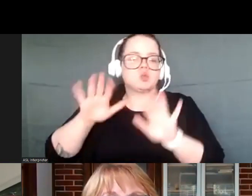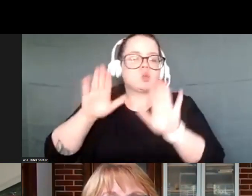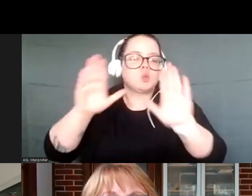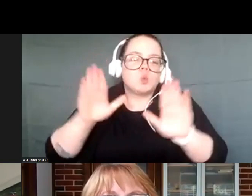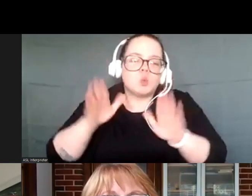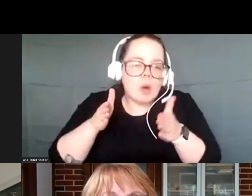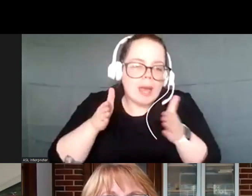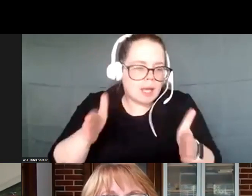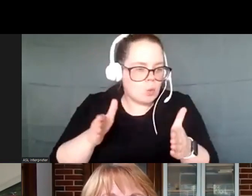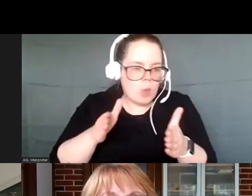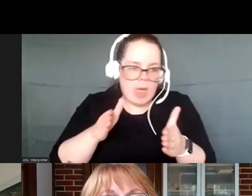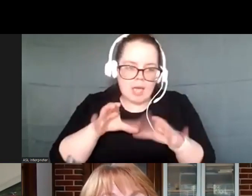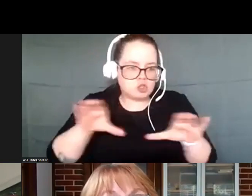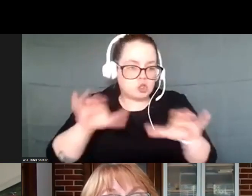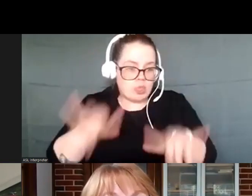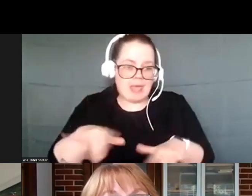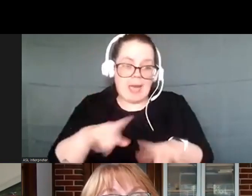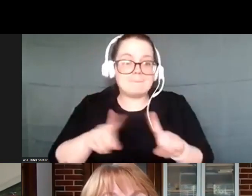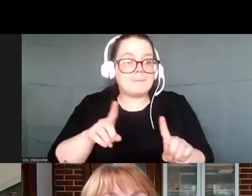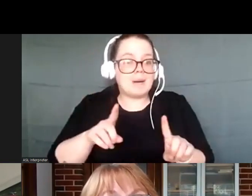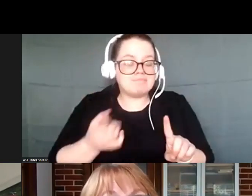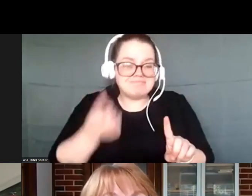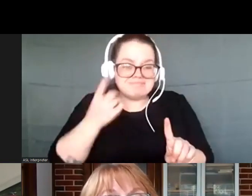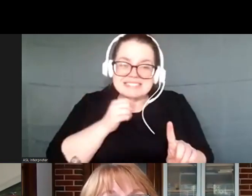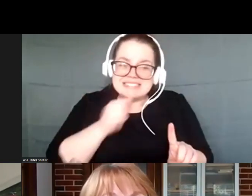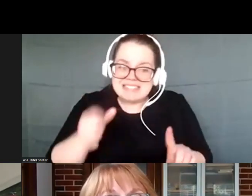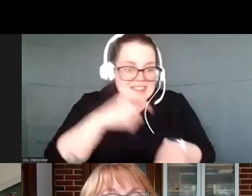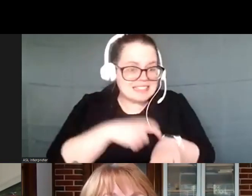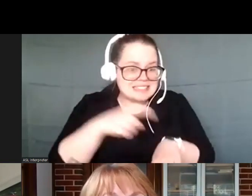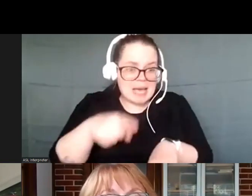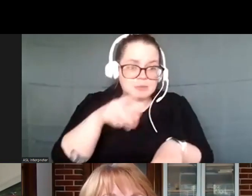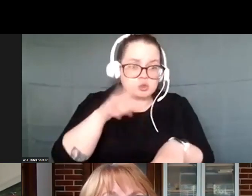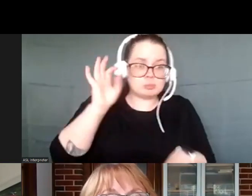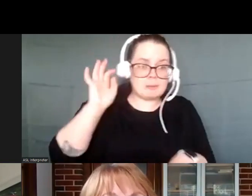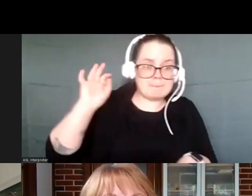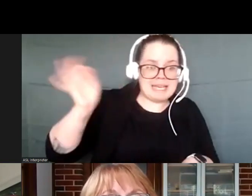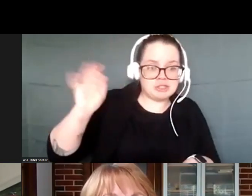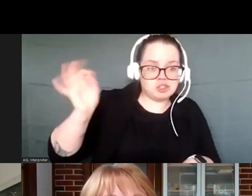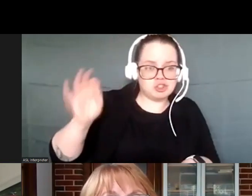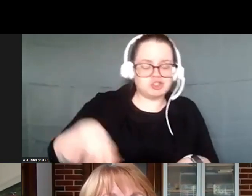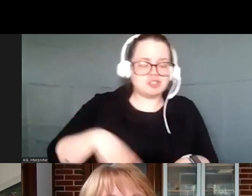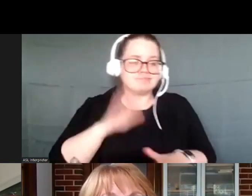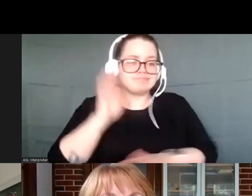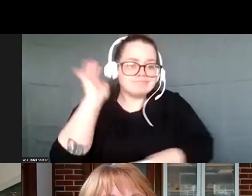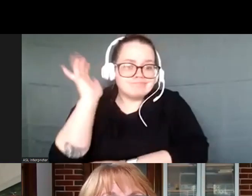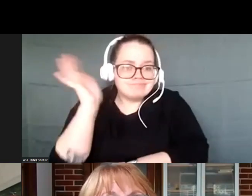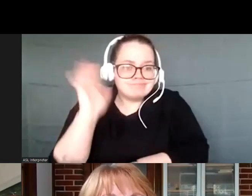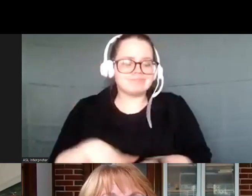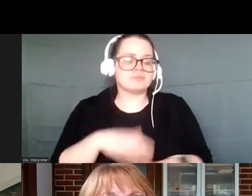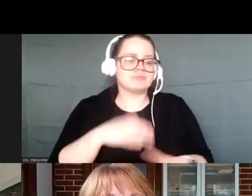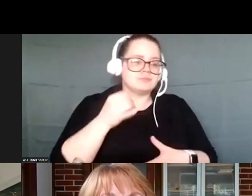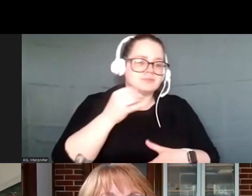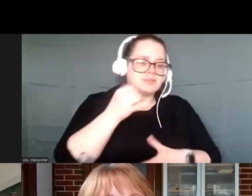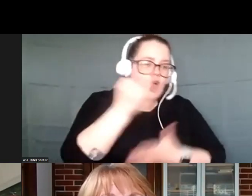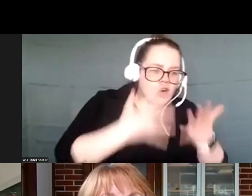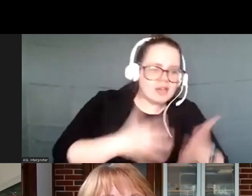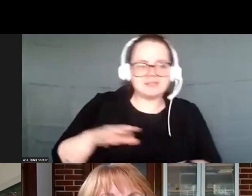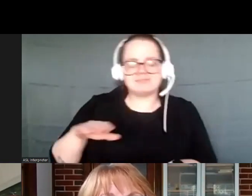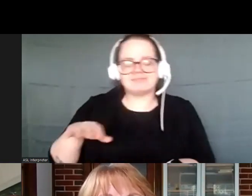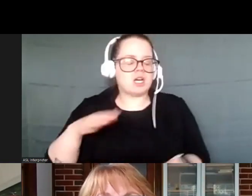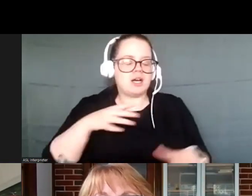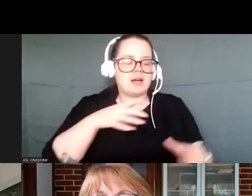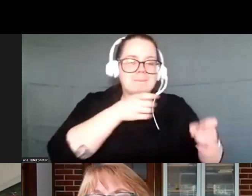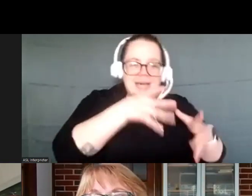to be pitching an artist or manager, because at conferences, they're there to be representing people. But it's a time where you might, in a more